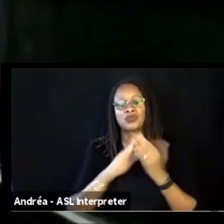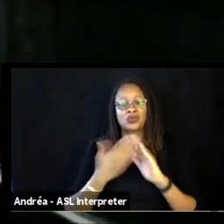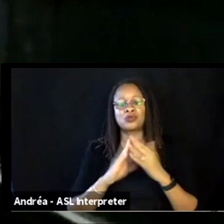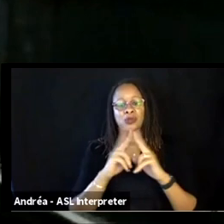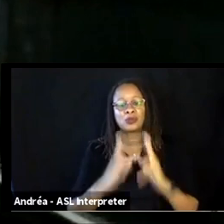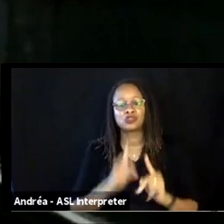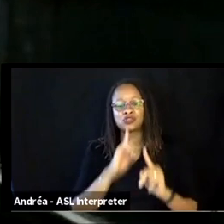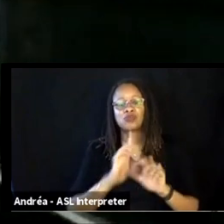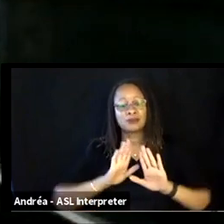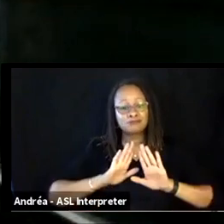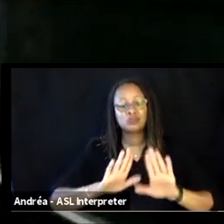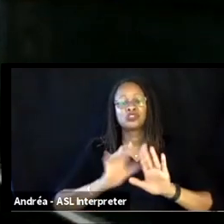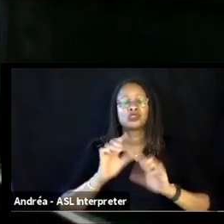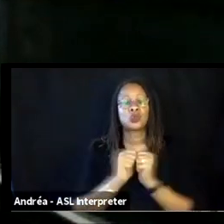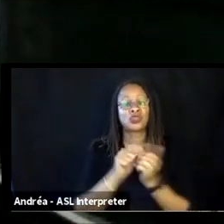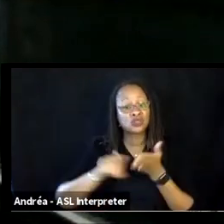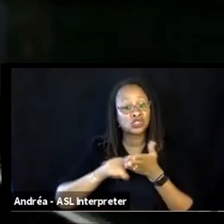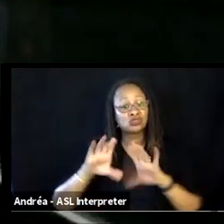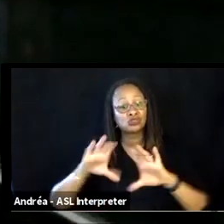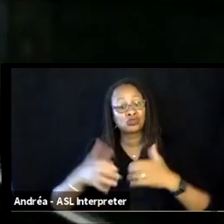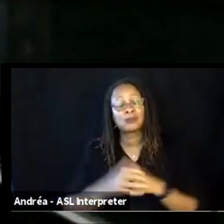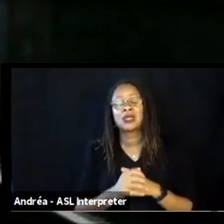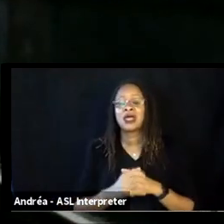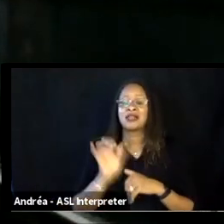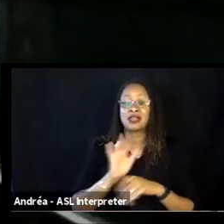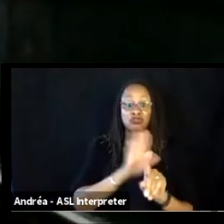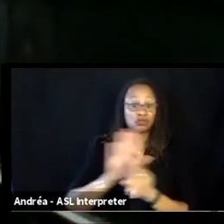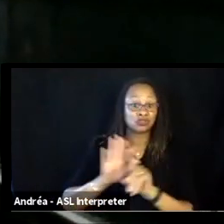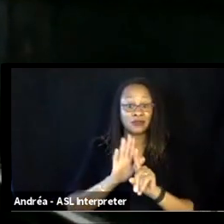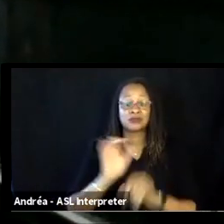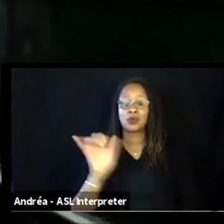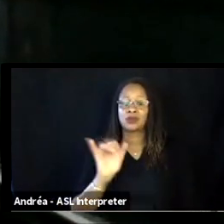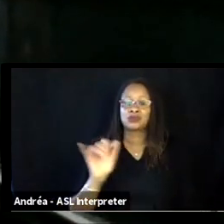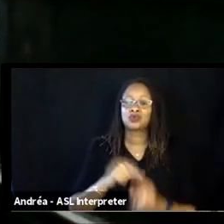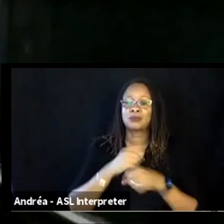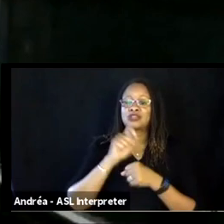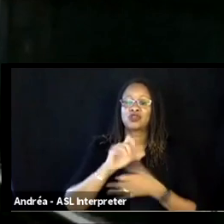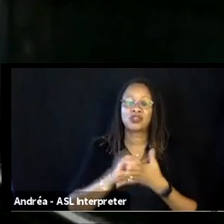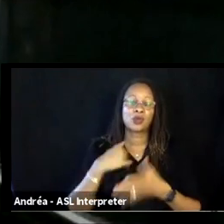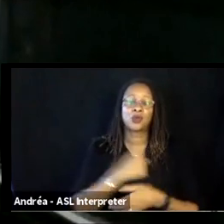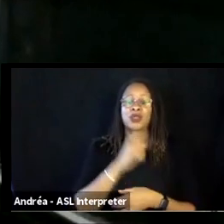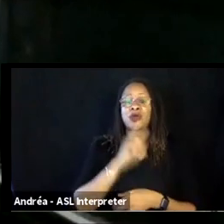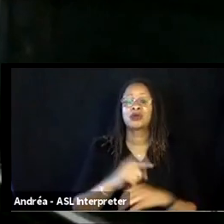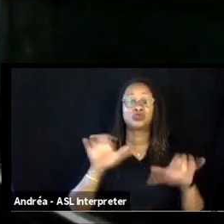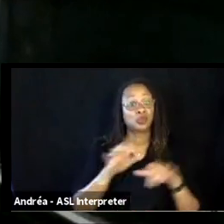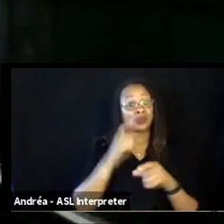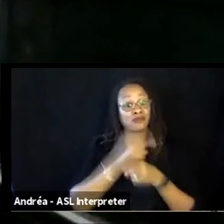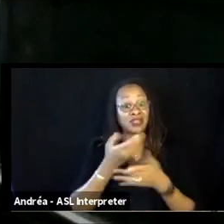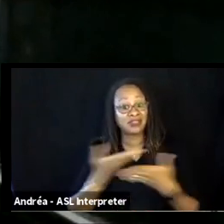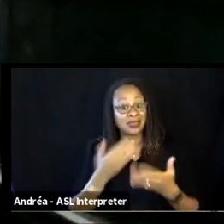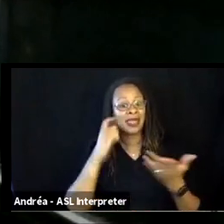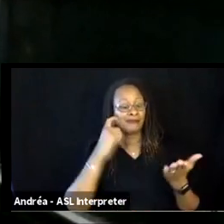to really push us ahead with research groups like yourselves to make sure that we're, you know, doing the right thing,